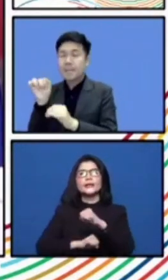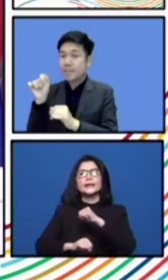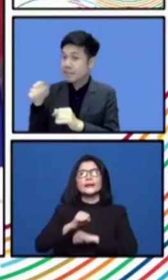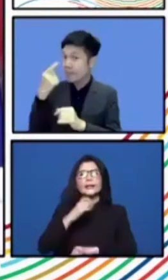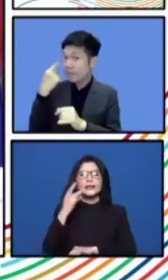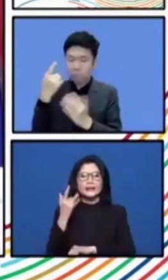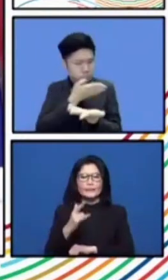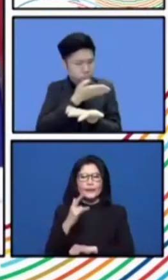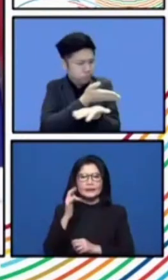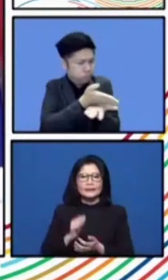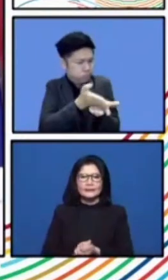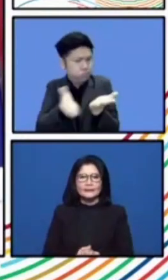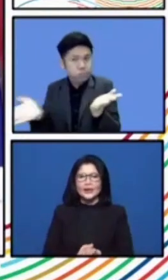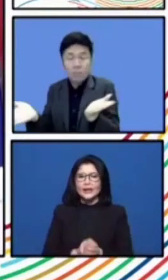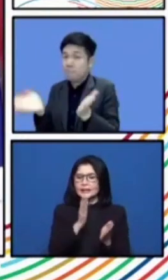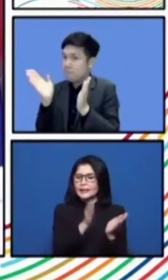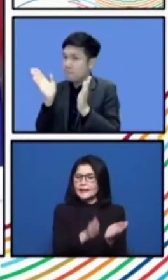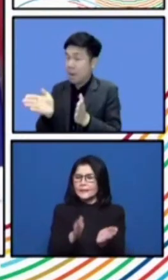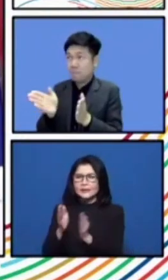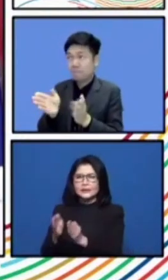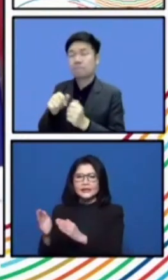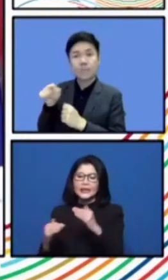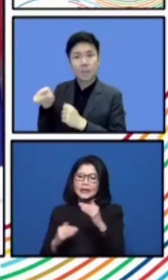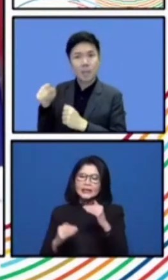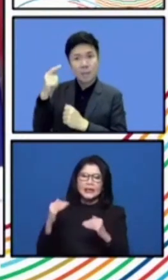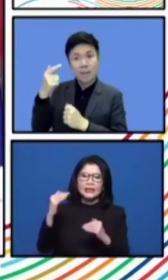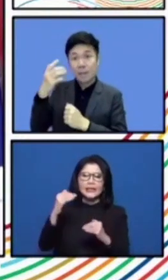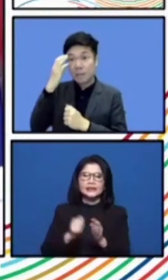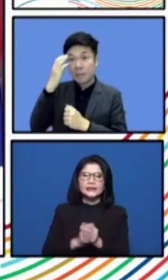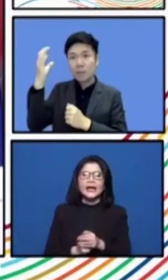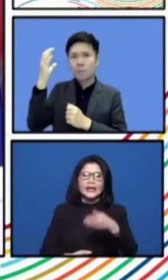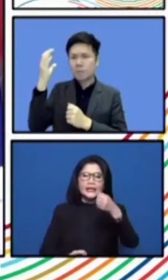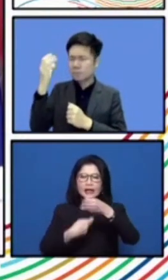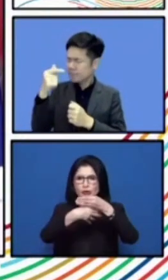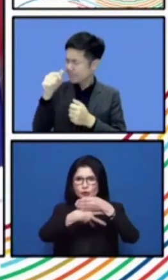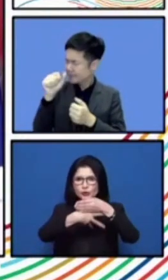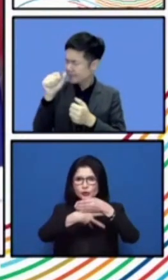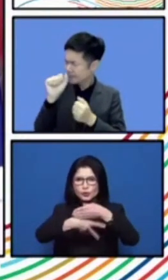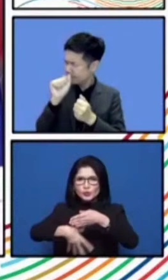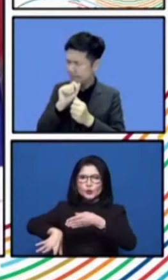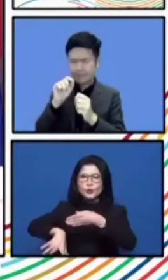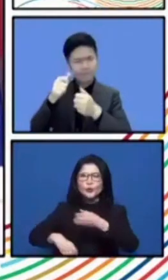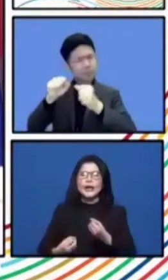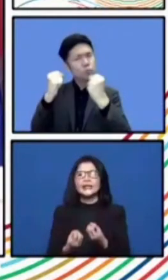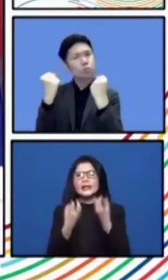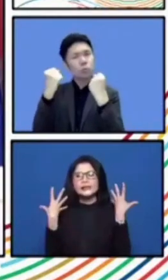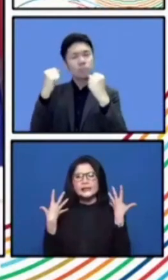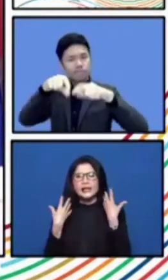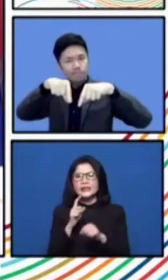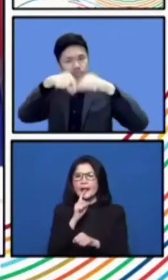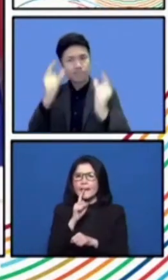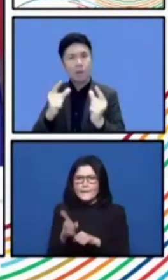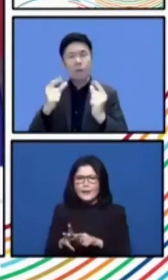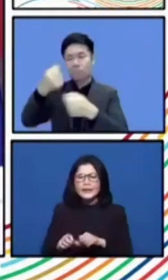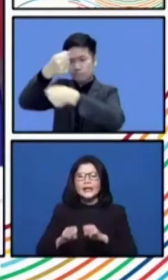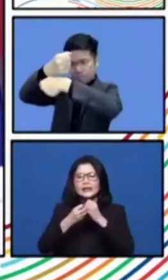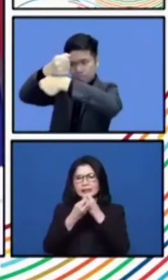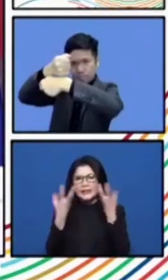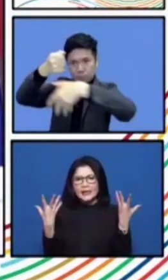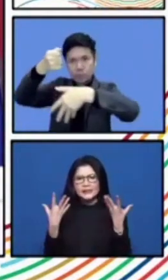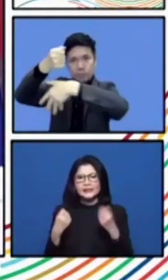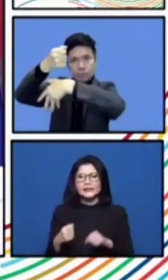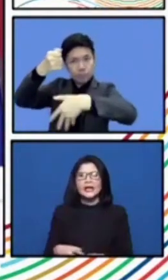levels with a clear structure mandate leadership and sufficient authority to ensure